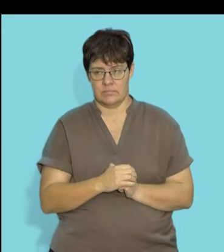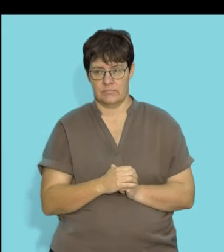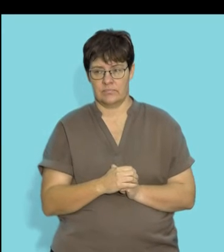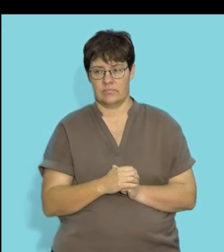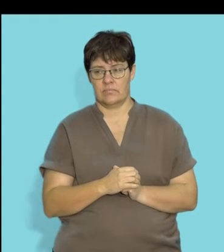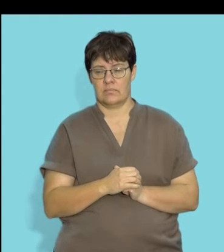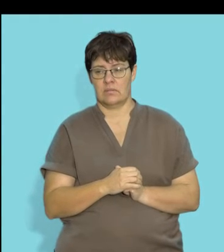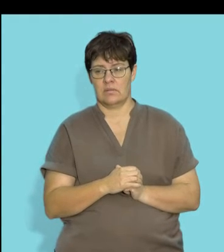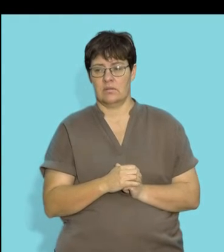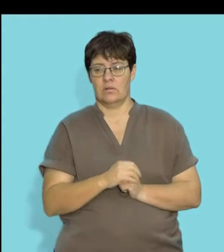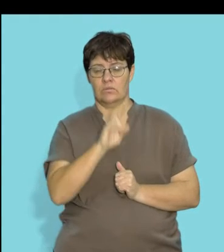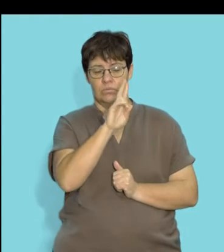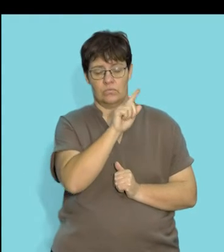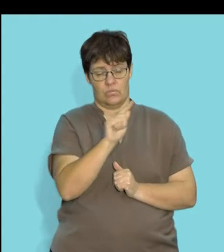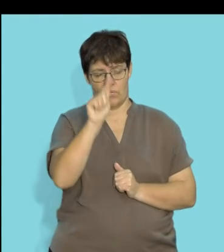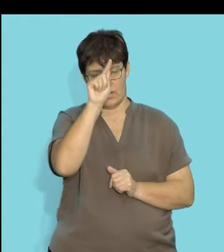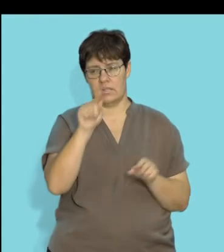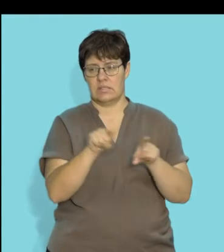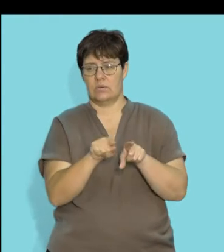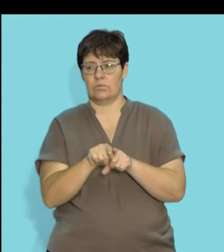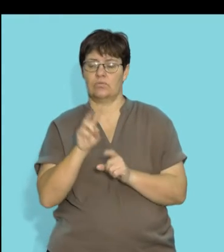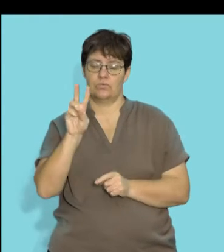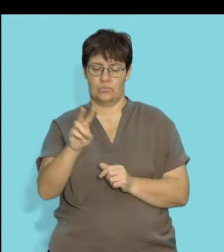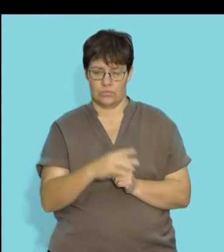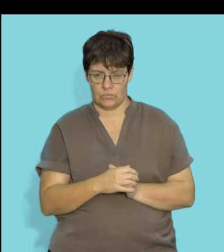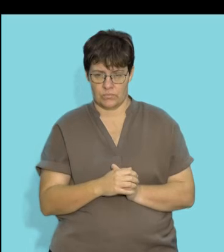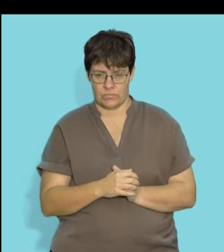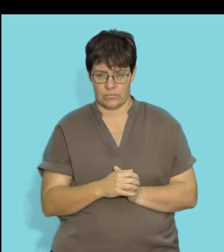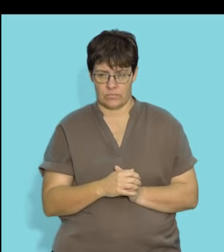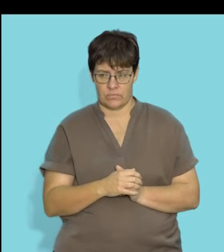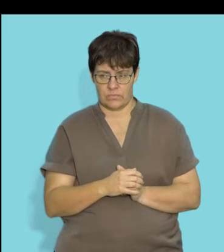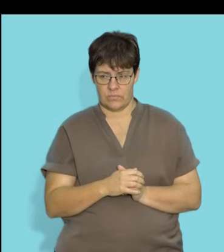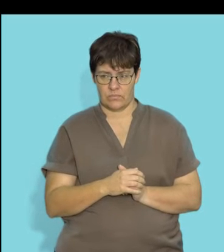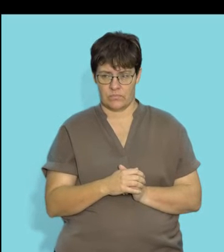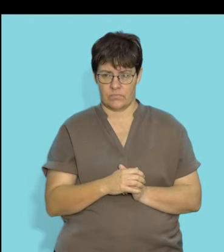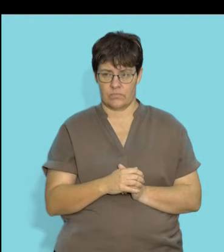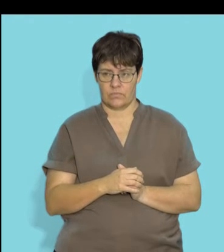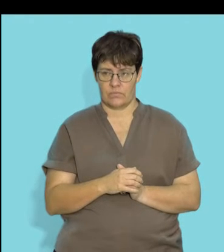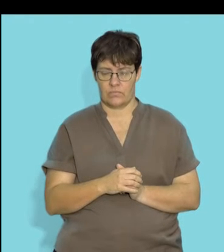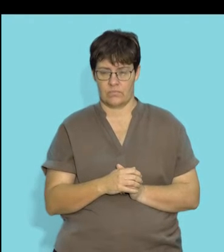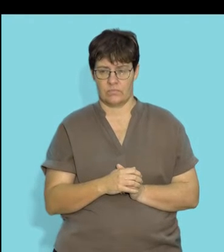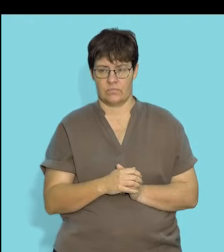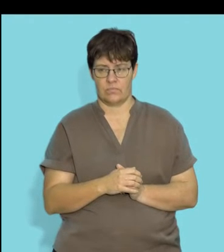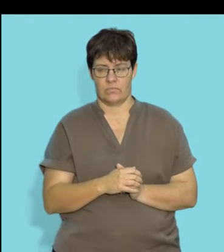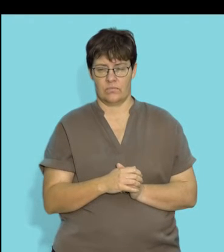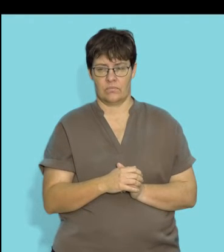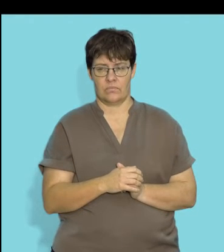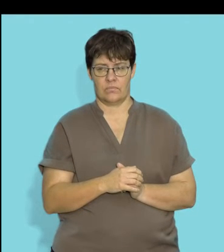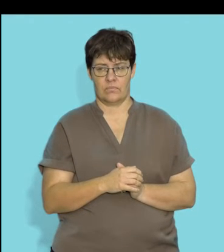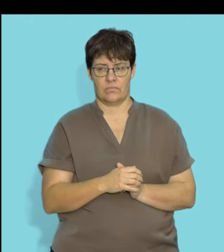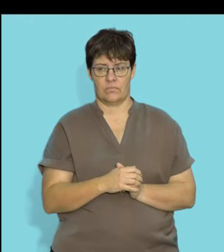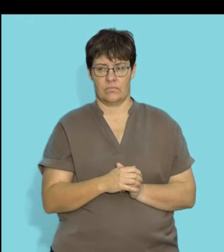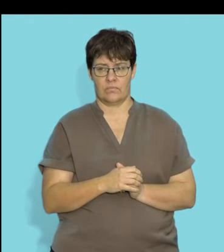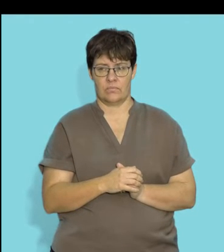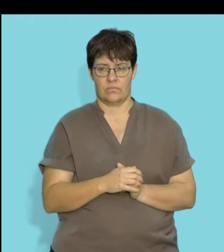to 1. Then when my x is 1, it will be 2 to the exponent of 1 is equals to just 2.